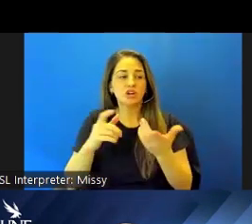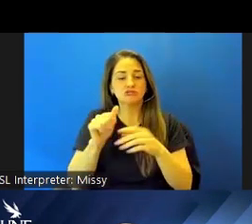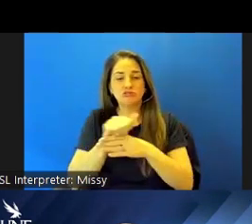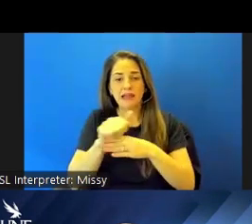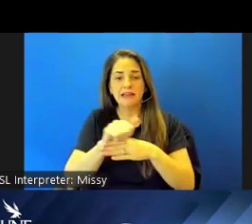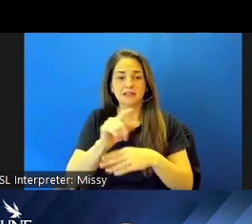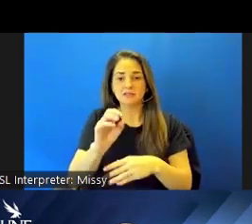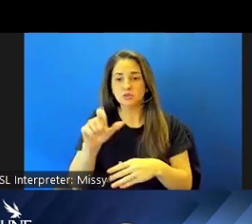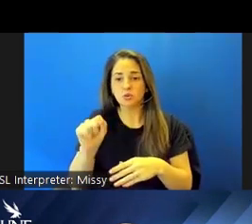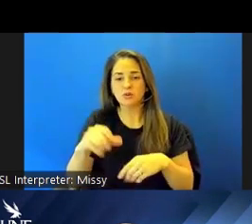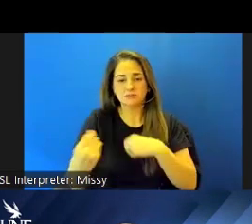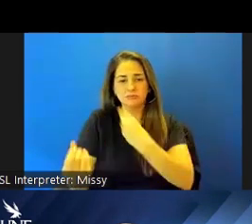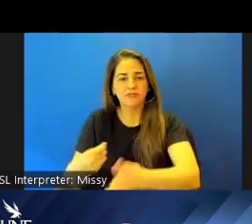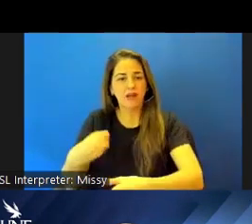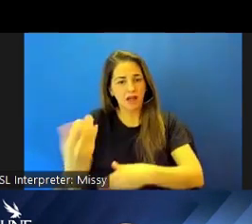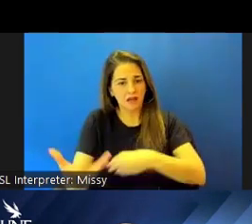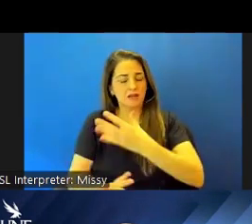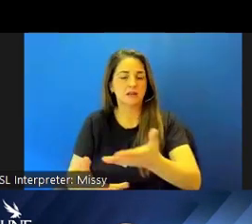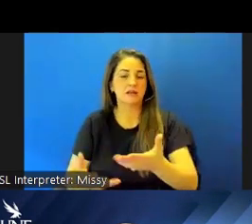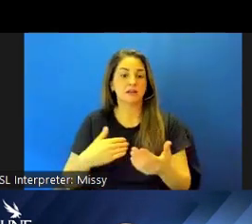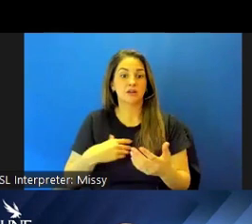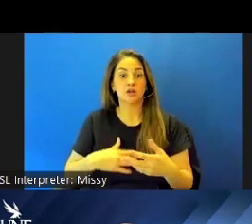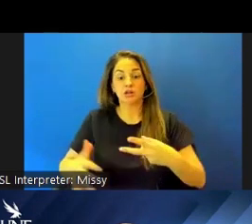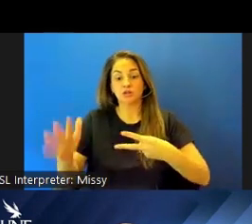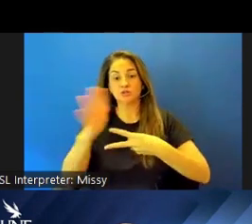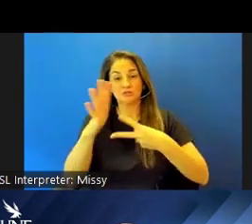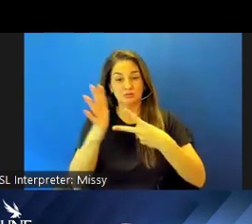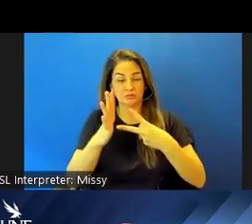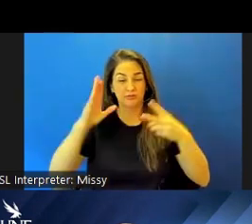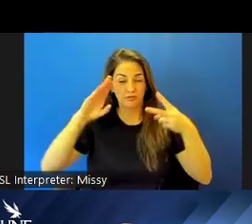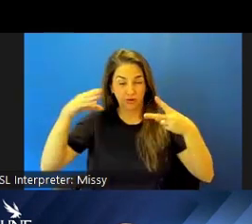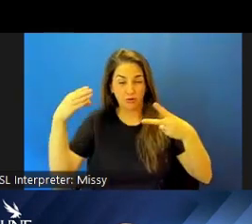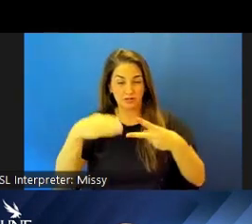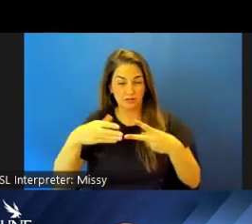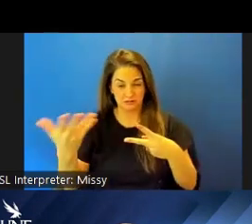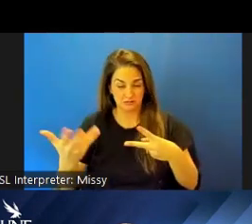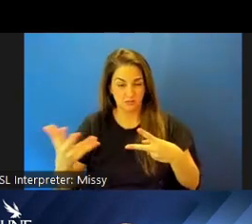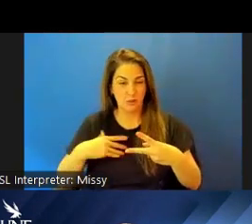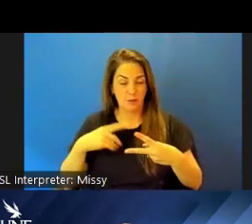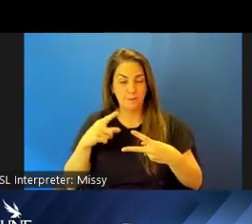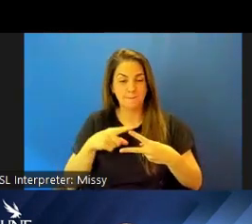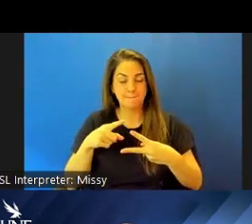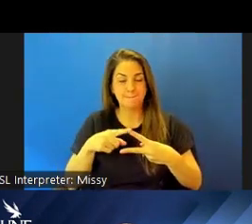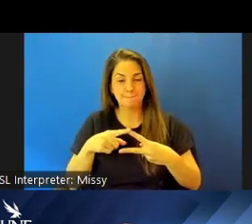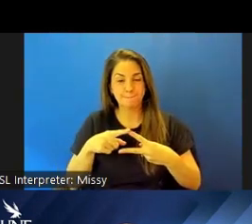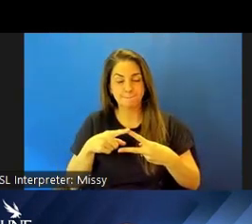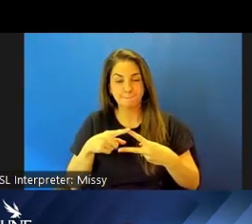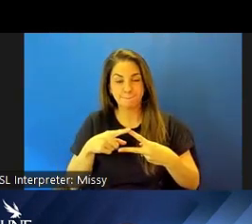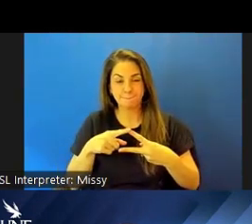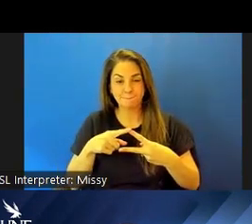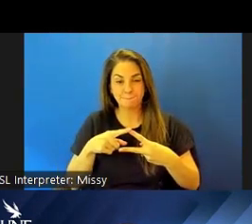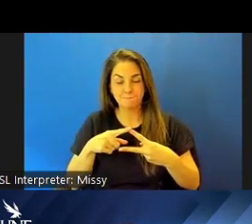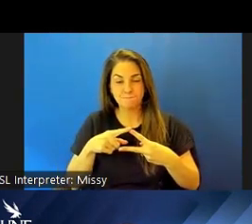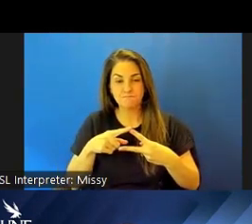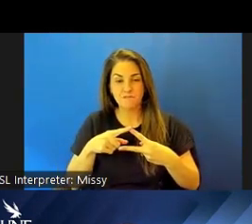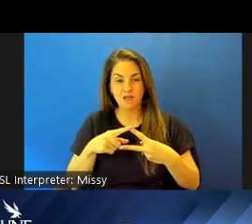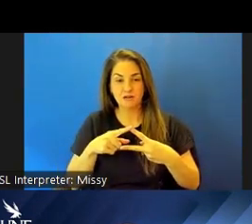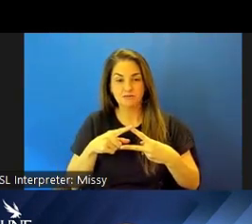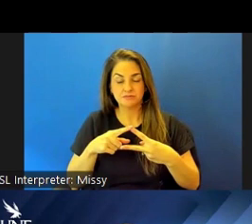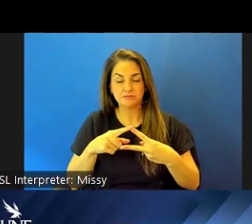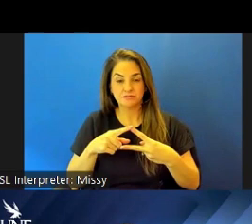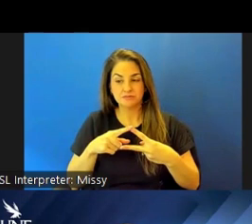now we have two primary areas of focus. We're really kind of zooming in on our